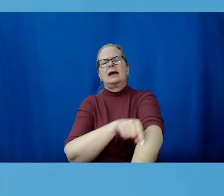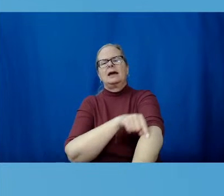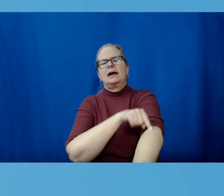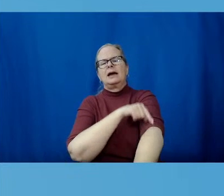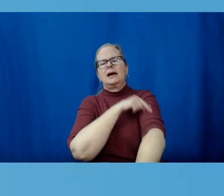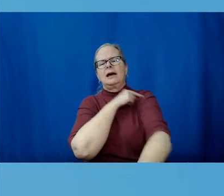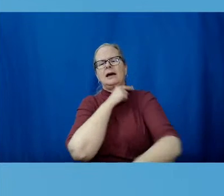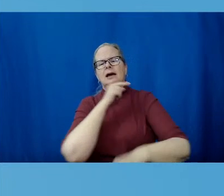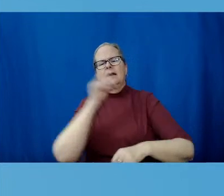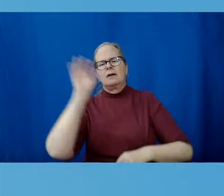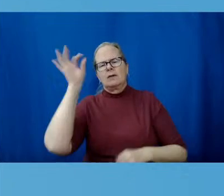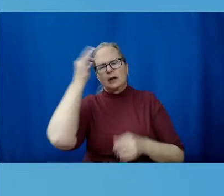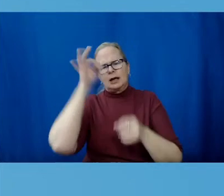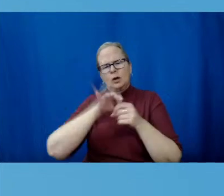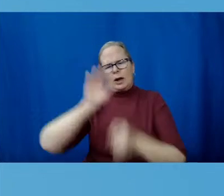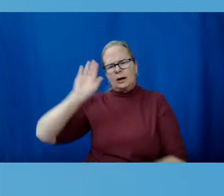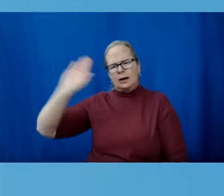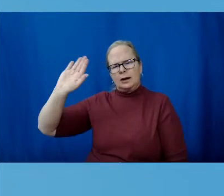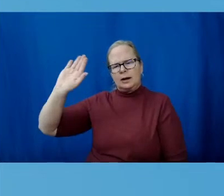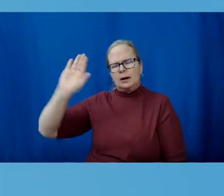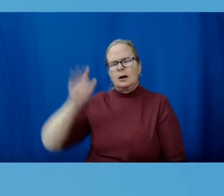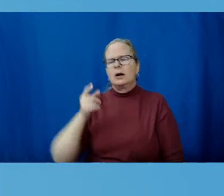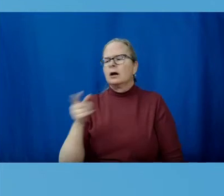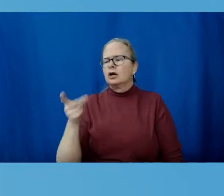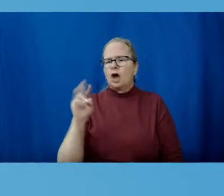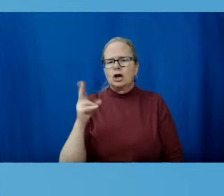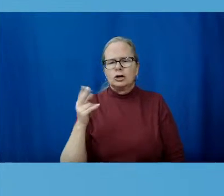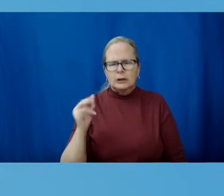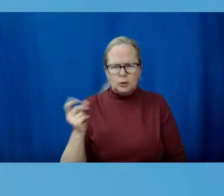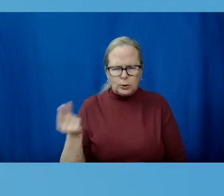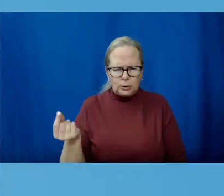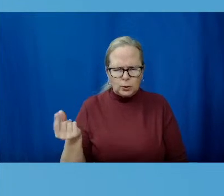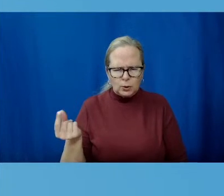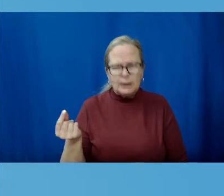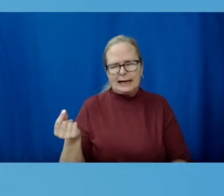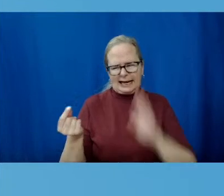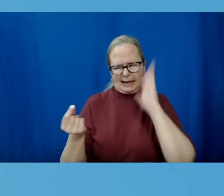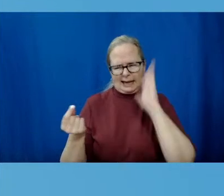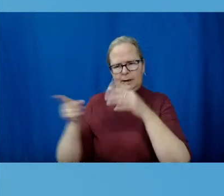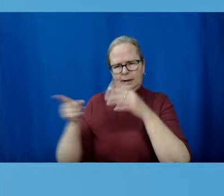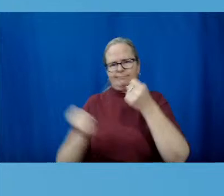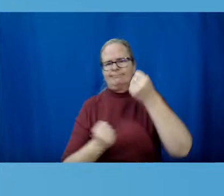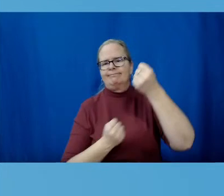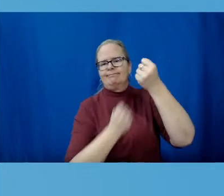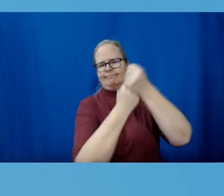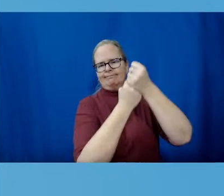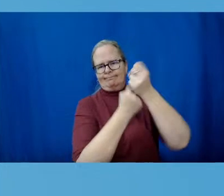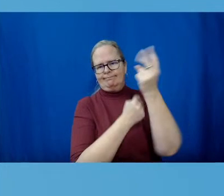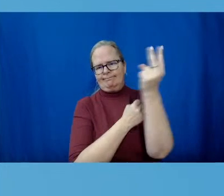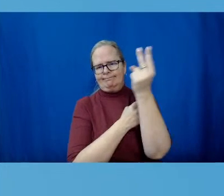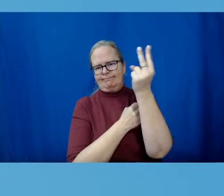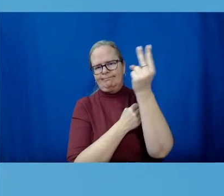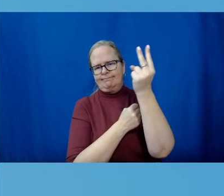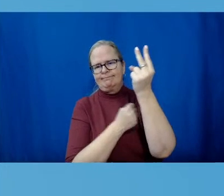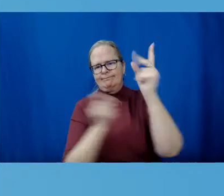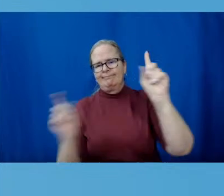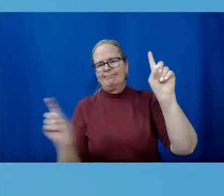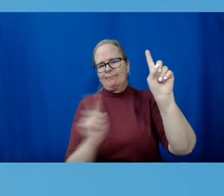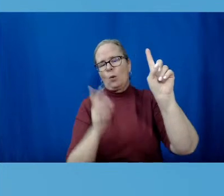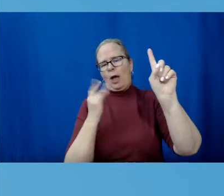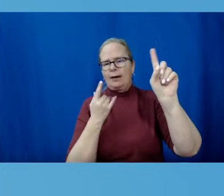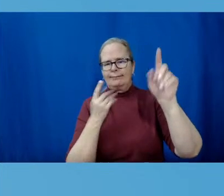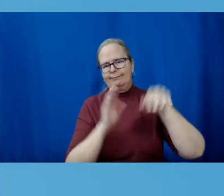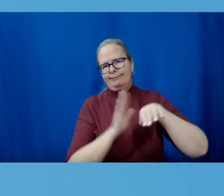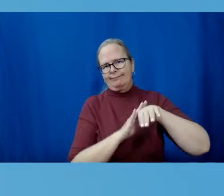the conservatives. I'm not saying this is what actually was happening behind the scenes, but it gave the optics, the impression that she, on the